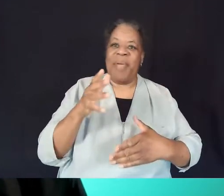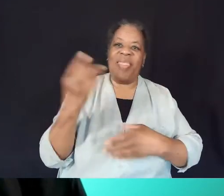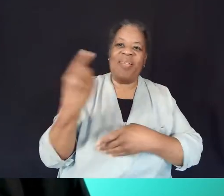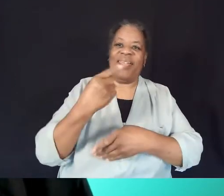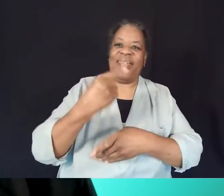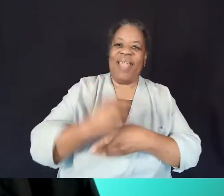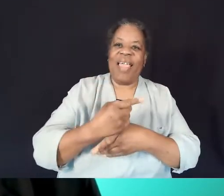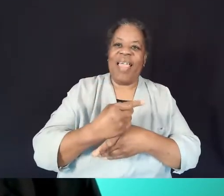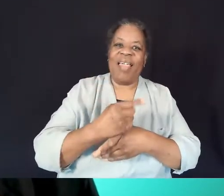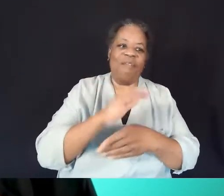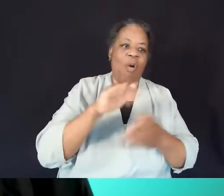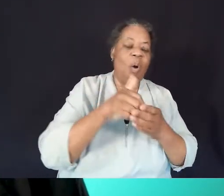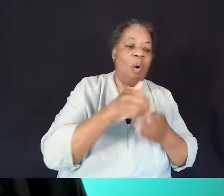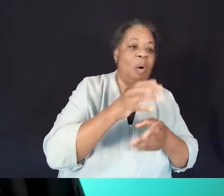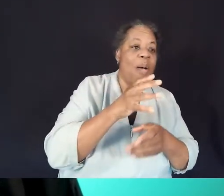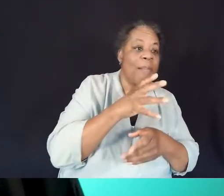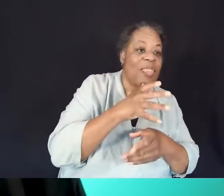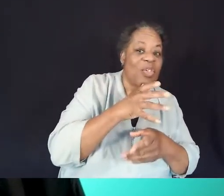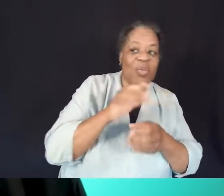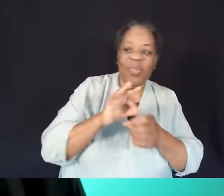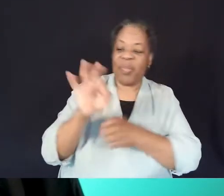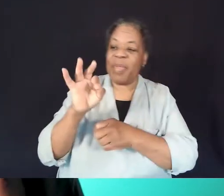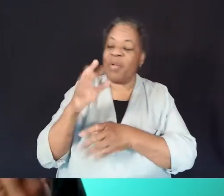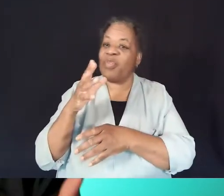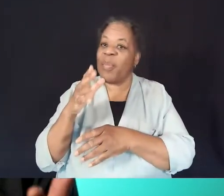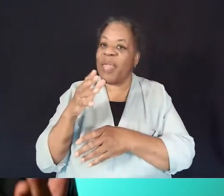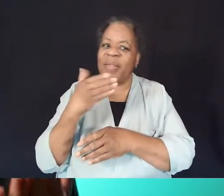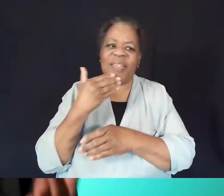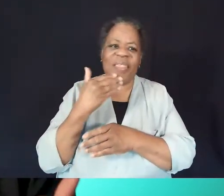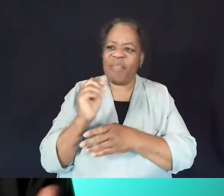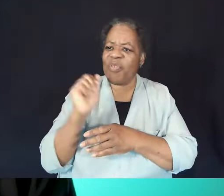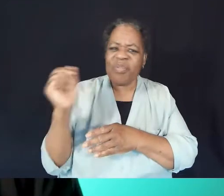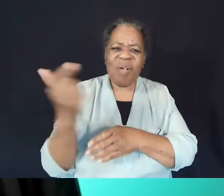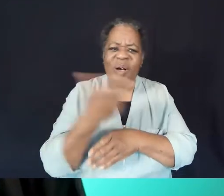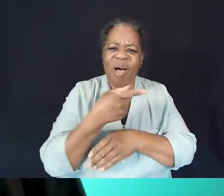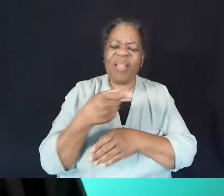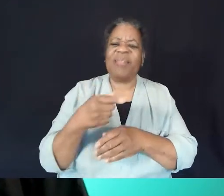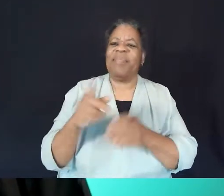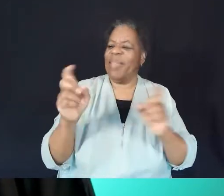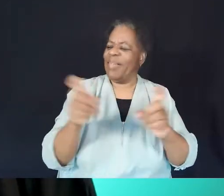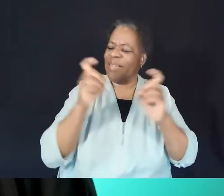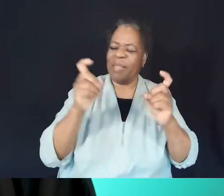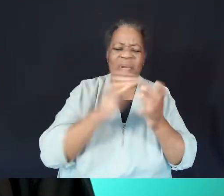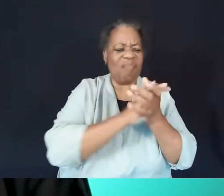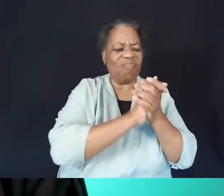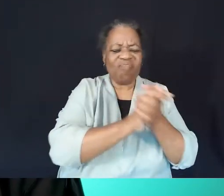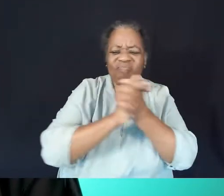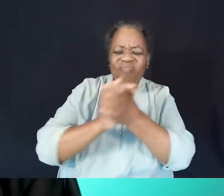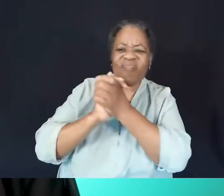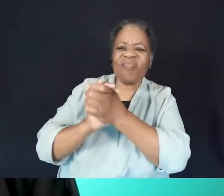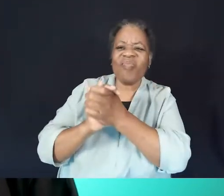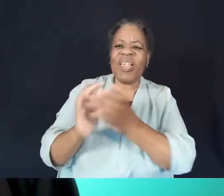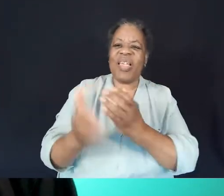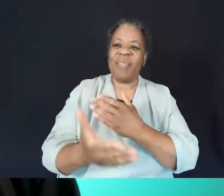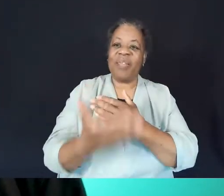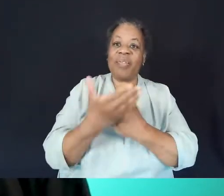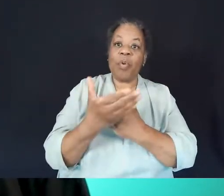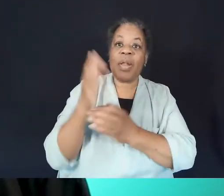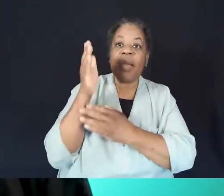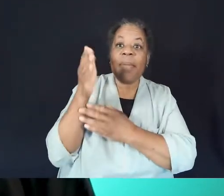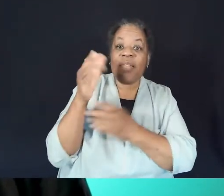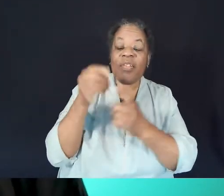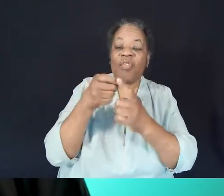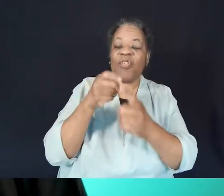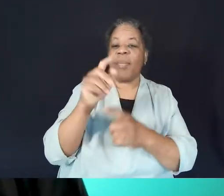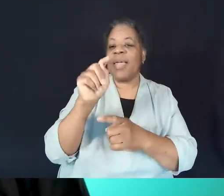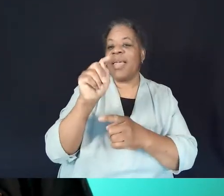here today. We are so thankful for you and we celebrate you. This morning, our message is from Tim Ghali, pastor